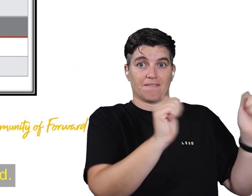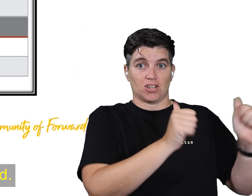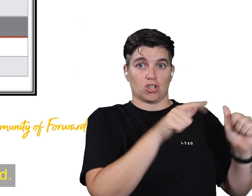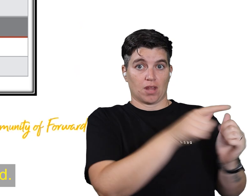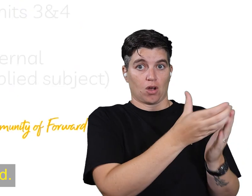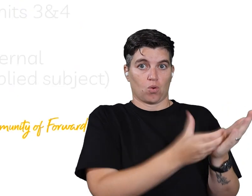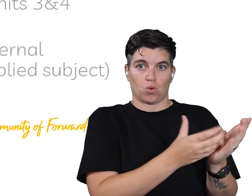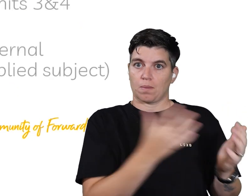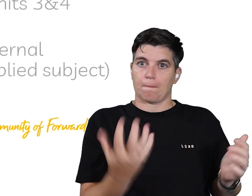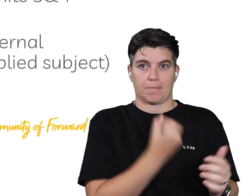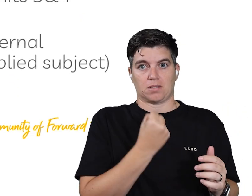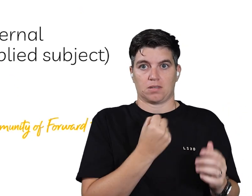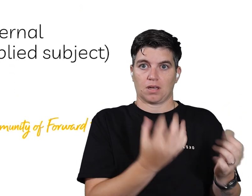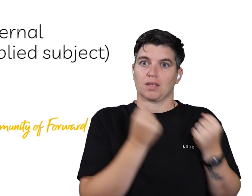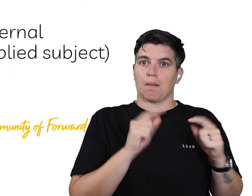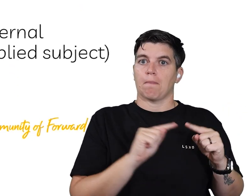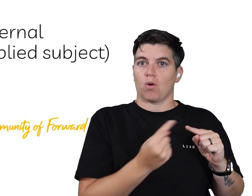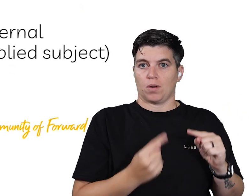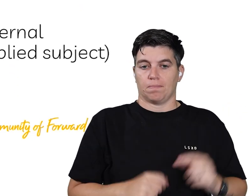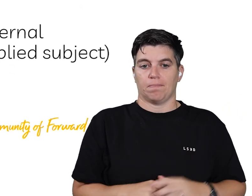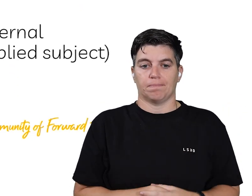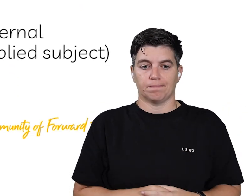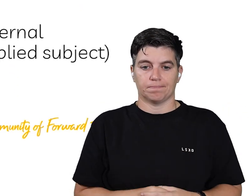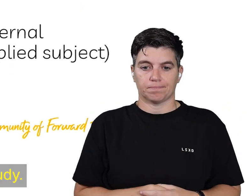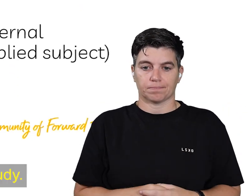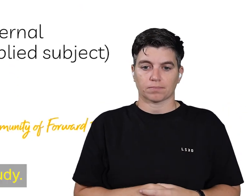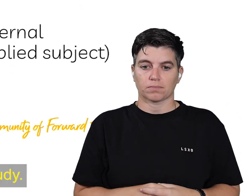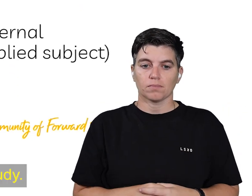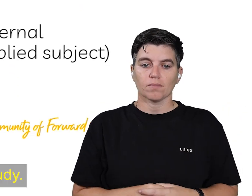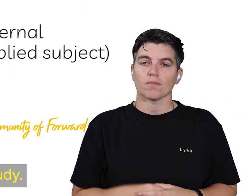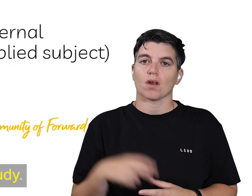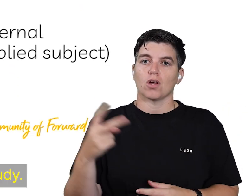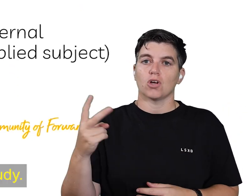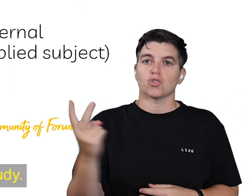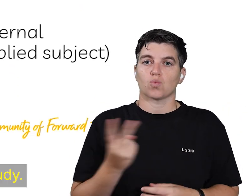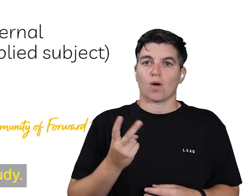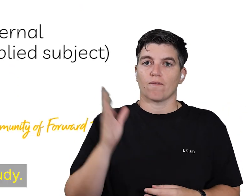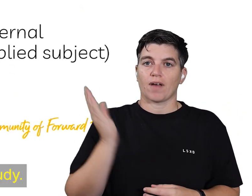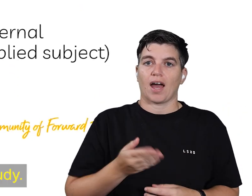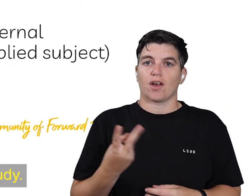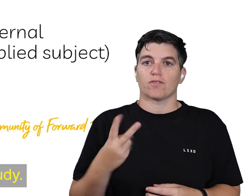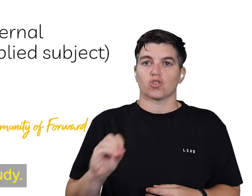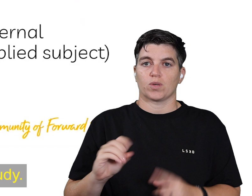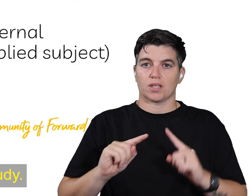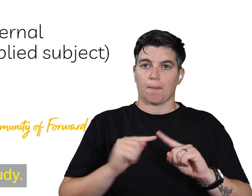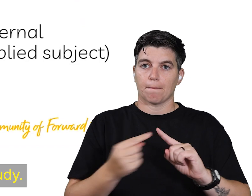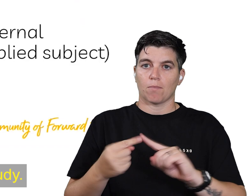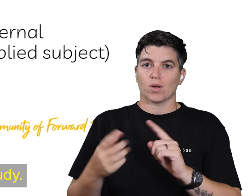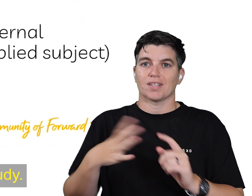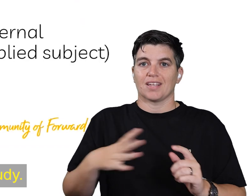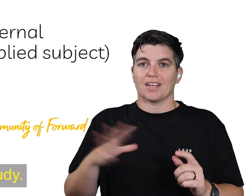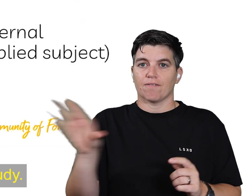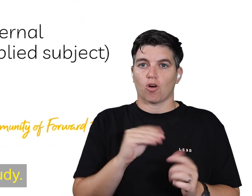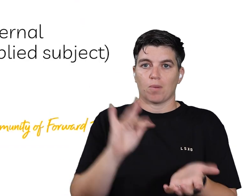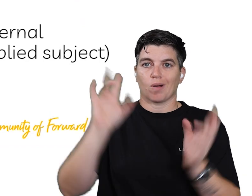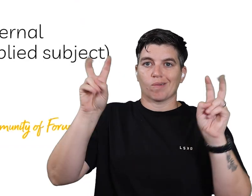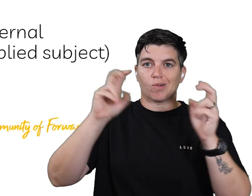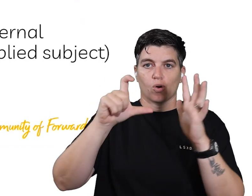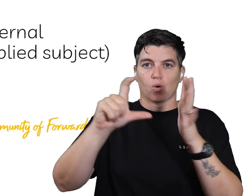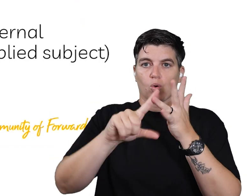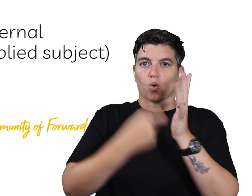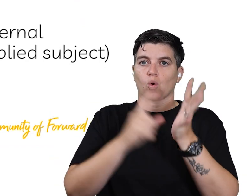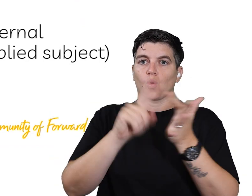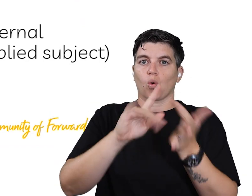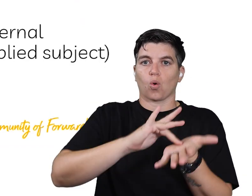required. In addition, 12 of the 20 credits must come from completed core courses of study. There